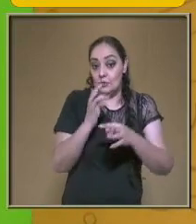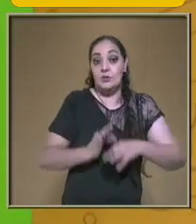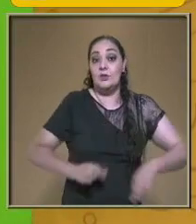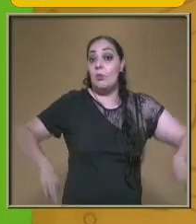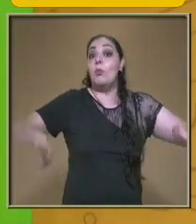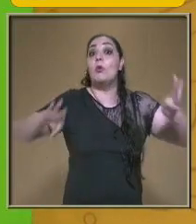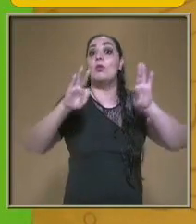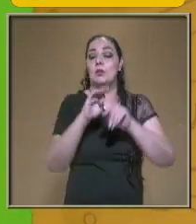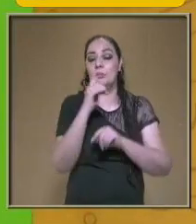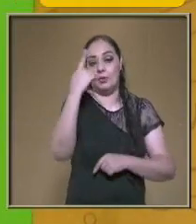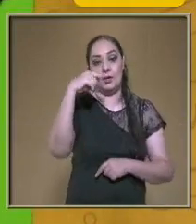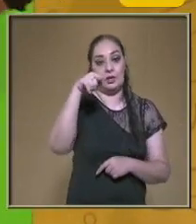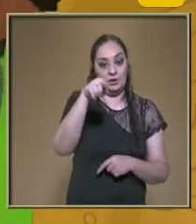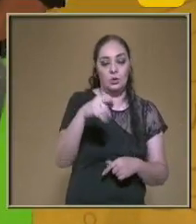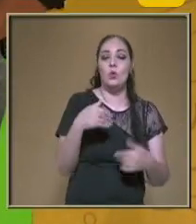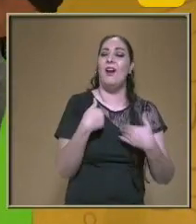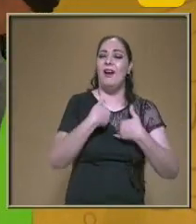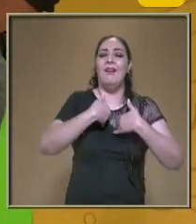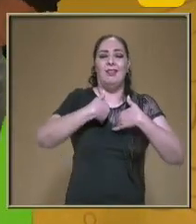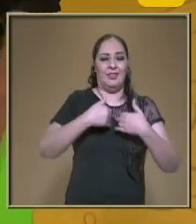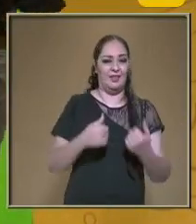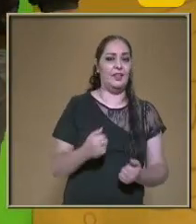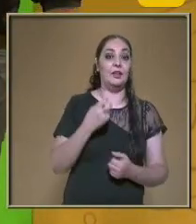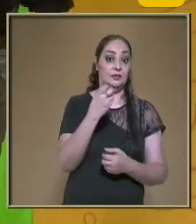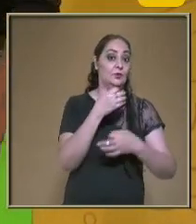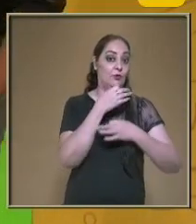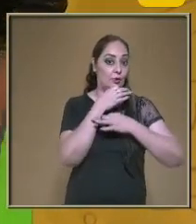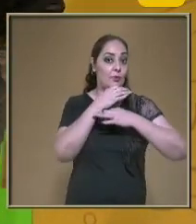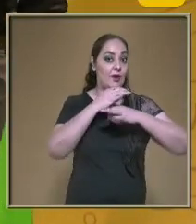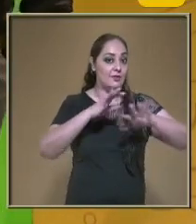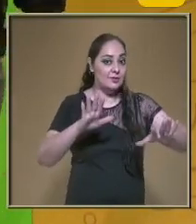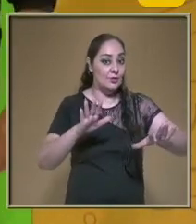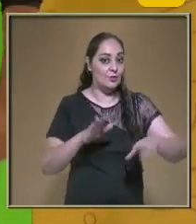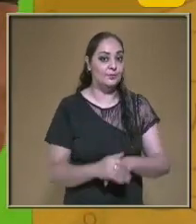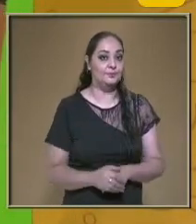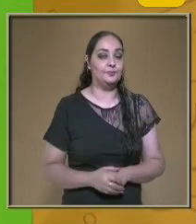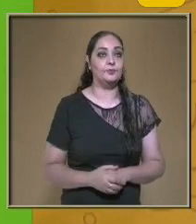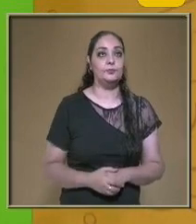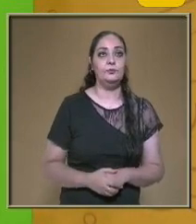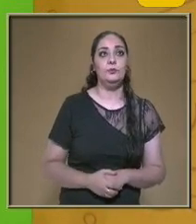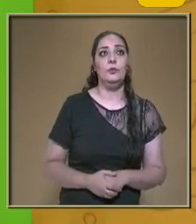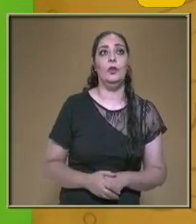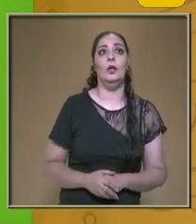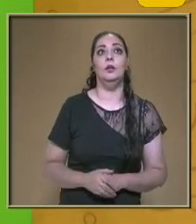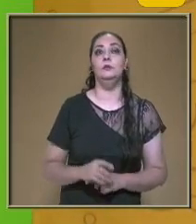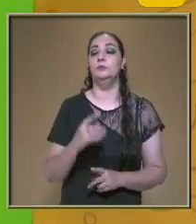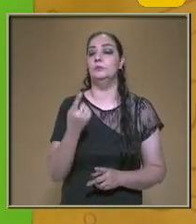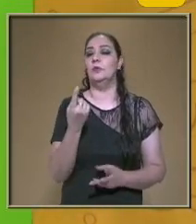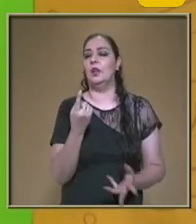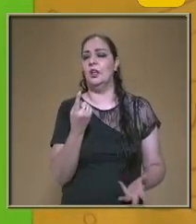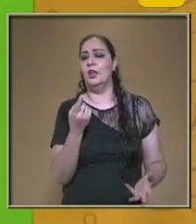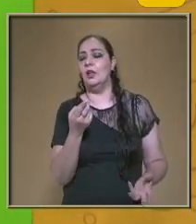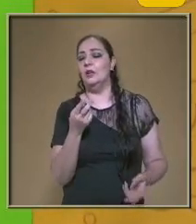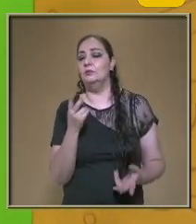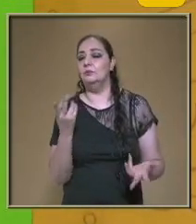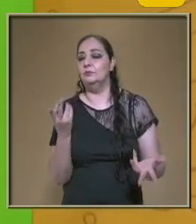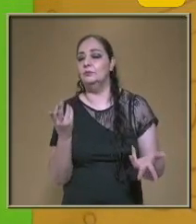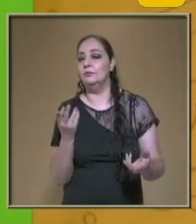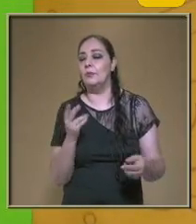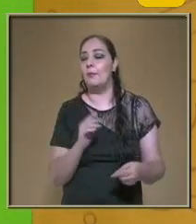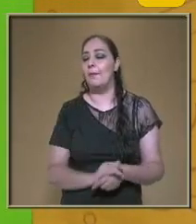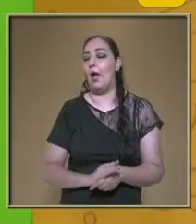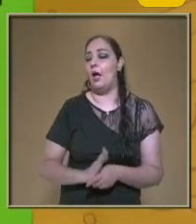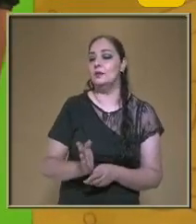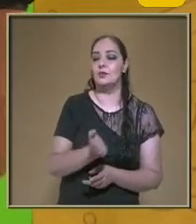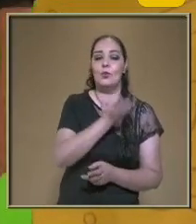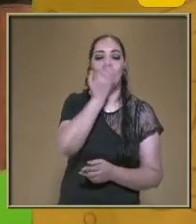for you to comprehend this information, okay? What are usual, the most